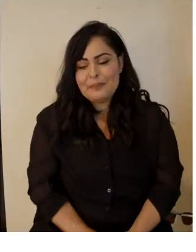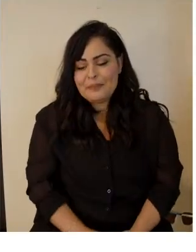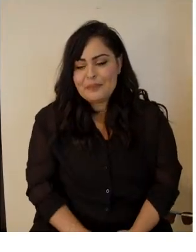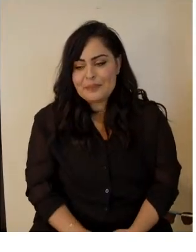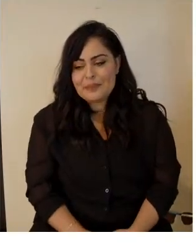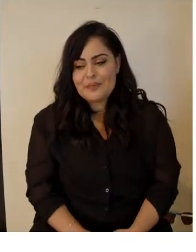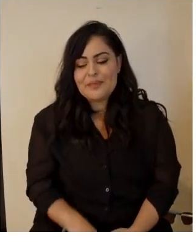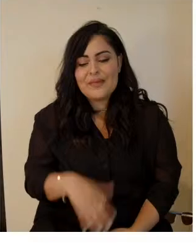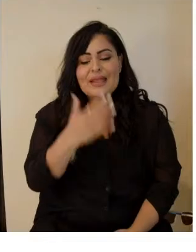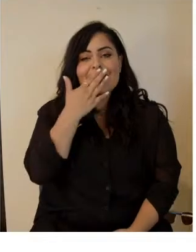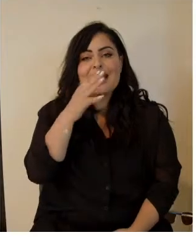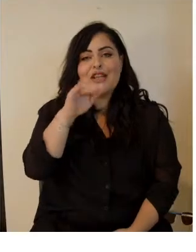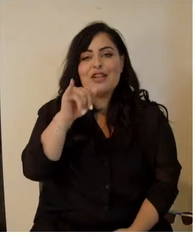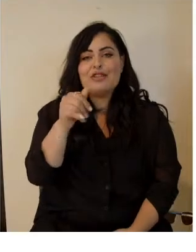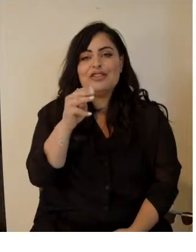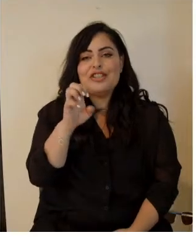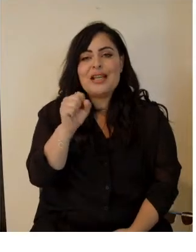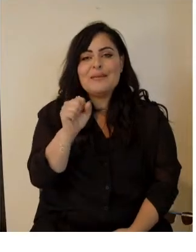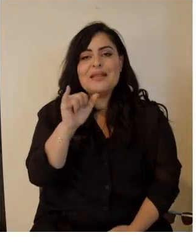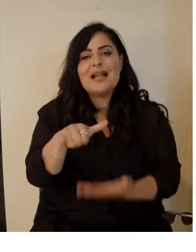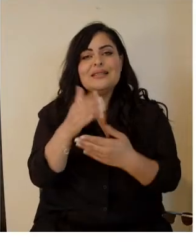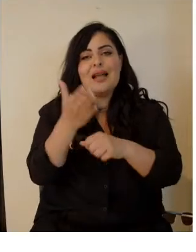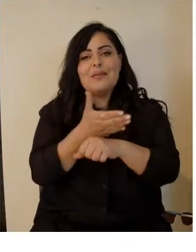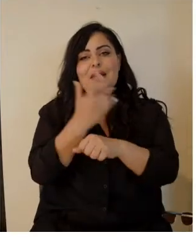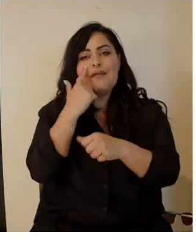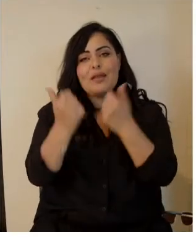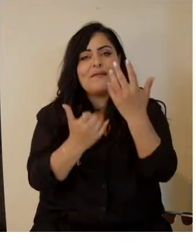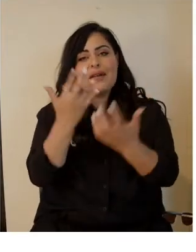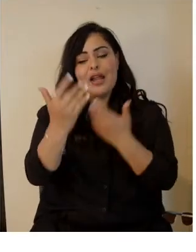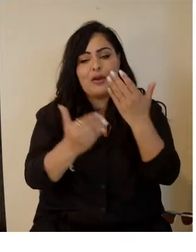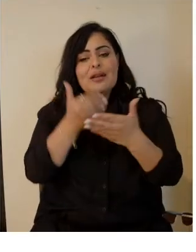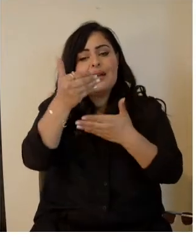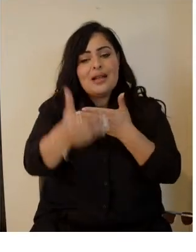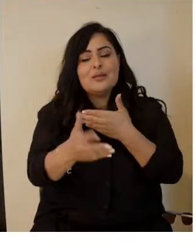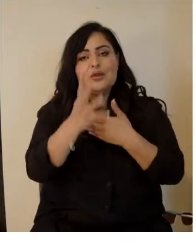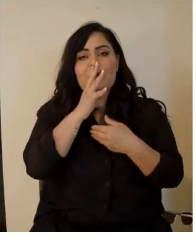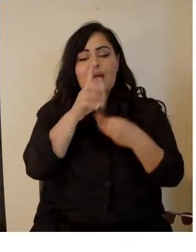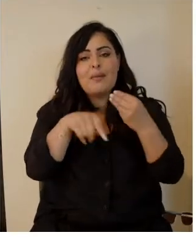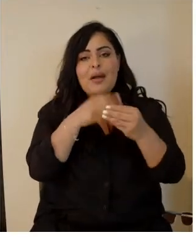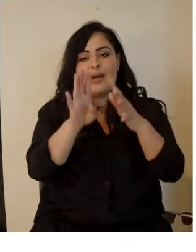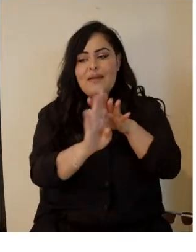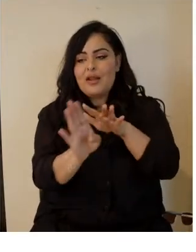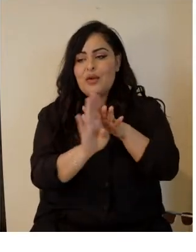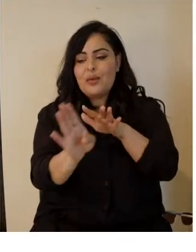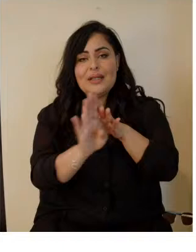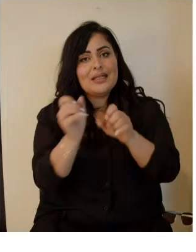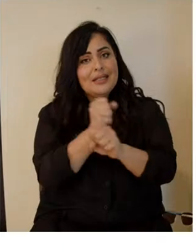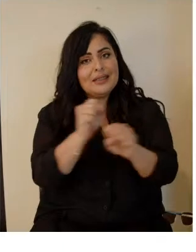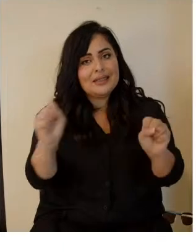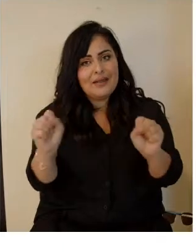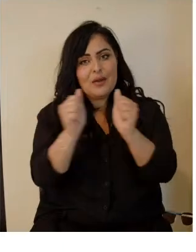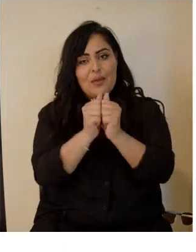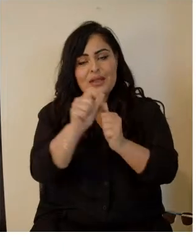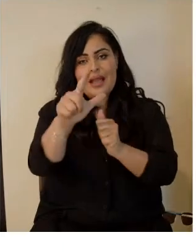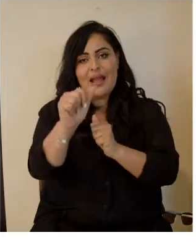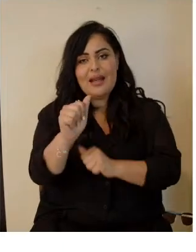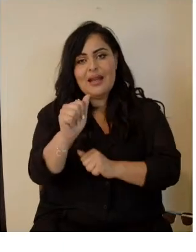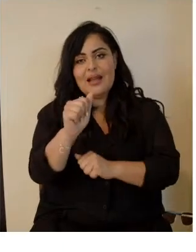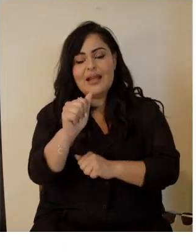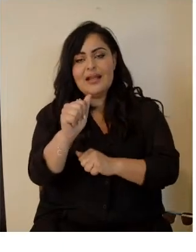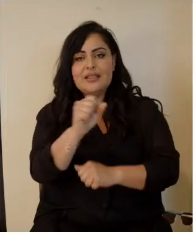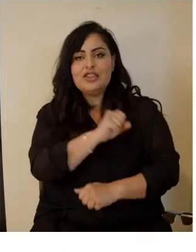Thank you, James. So that's going to be our update regarding the fire. Now we're going to go into a little bit about evacuation and safety update with Los Angeles County